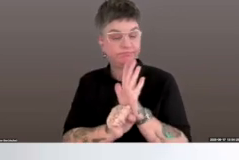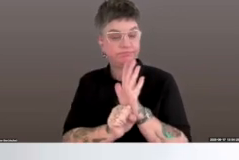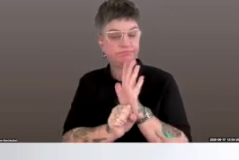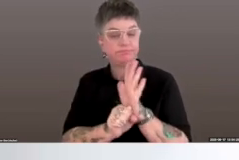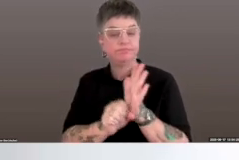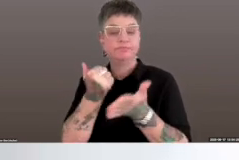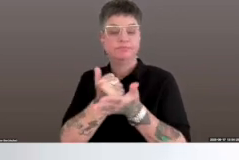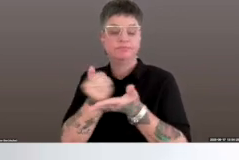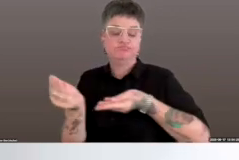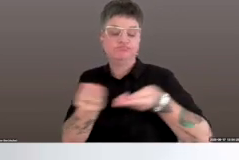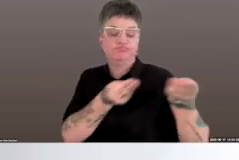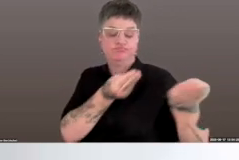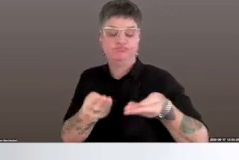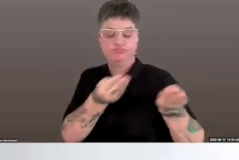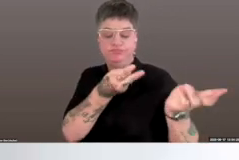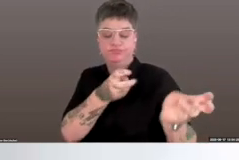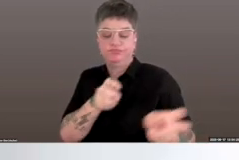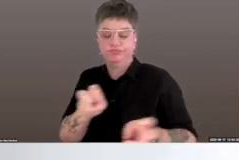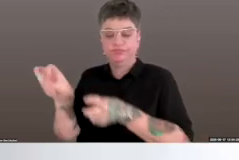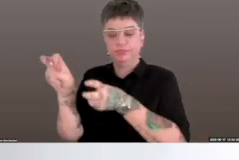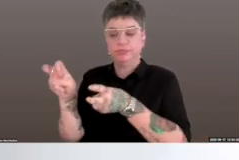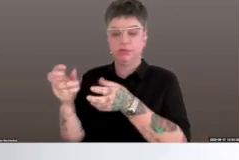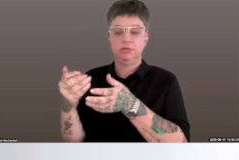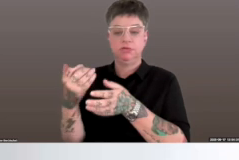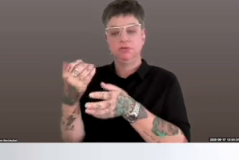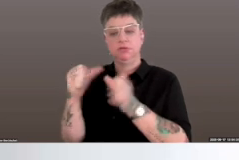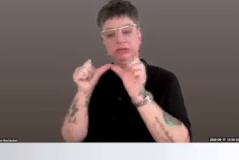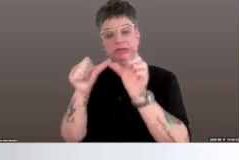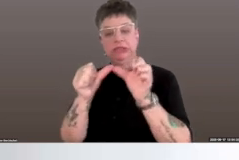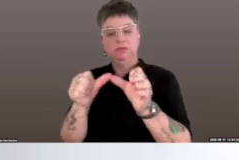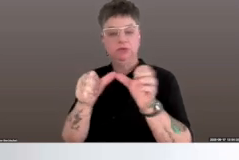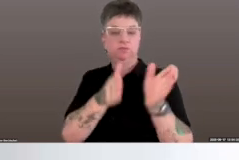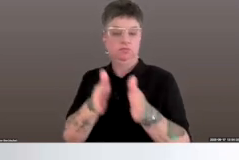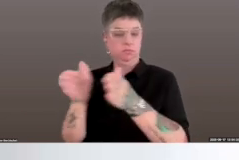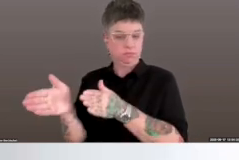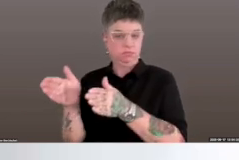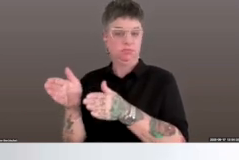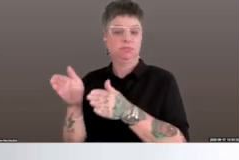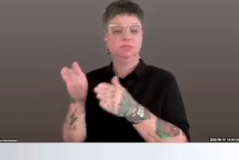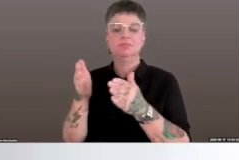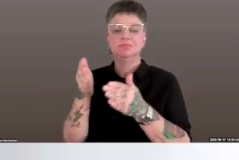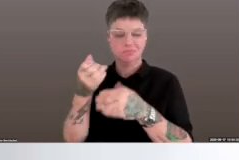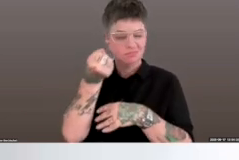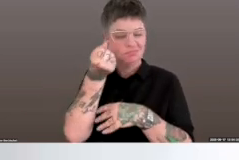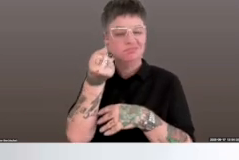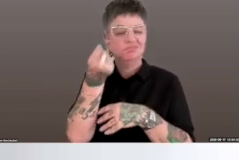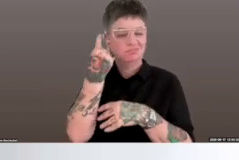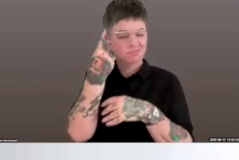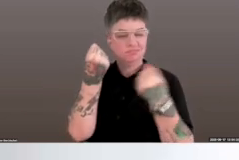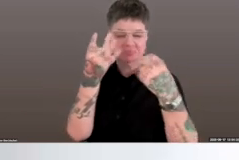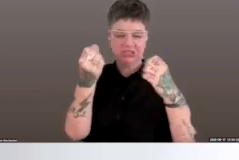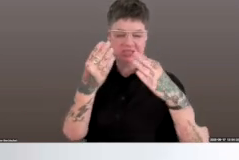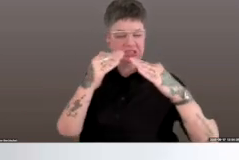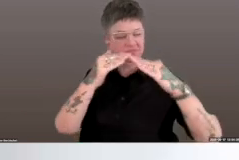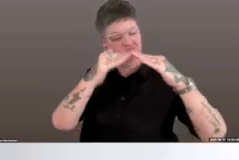the transition to more sustainable modes. Environmental harms are felt inequitably across the state, and these programs are intended